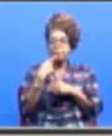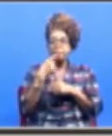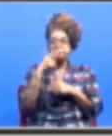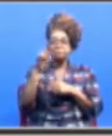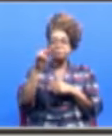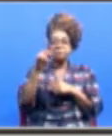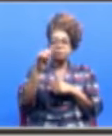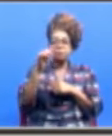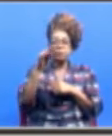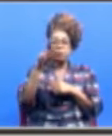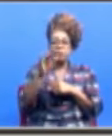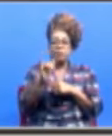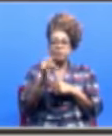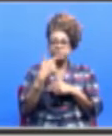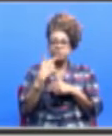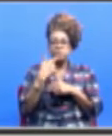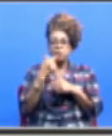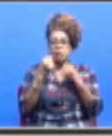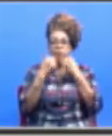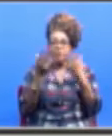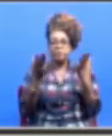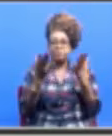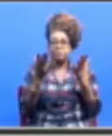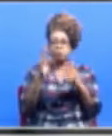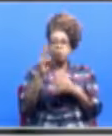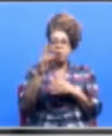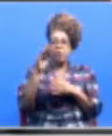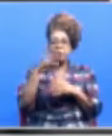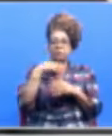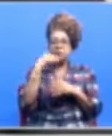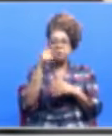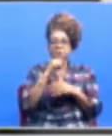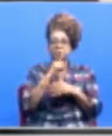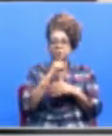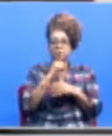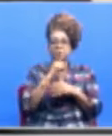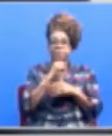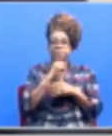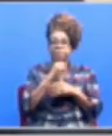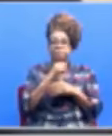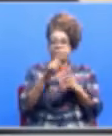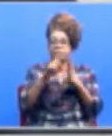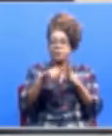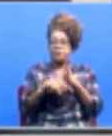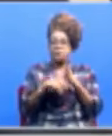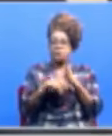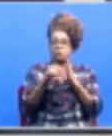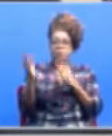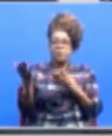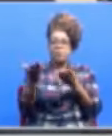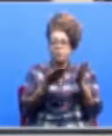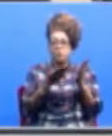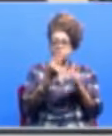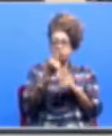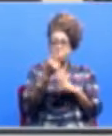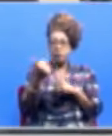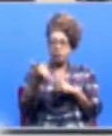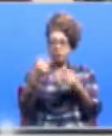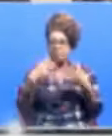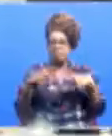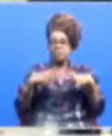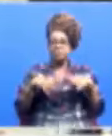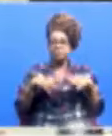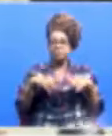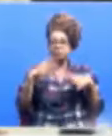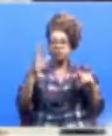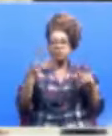Ndambuki, who informed him that William had passed away. Edward would later be introduced to two other people, all of whom